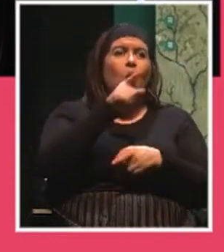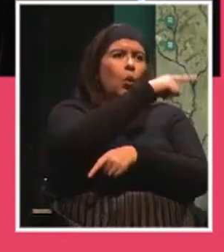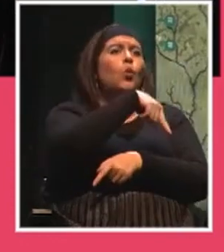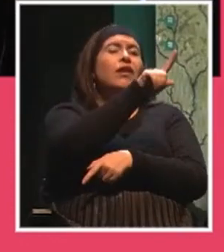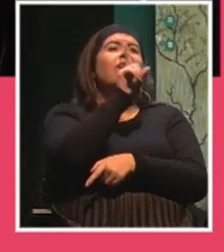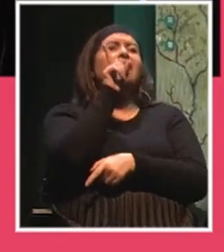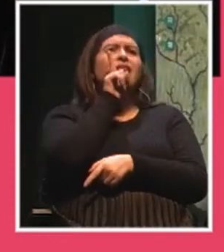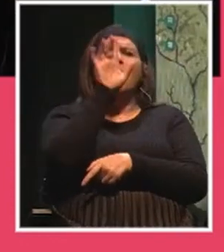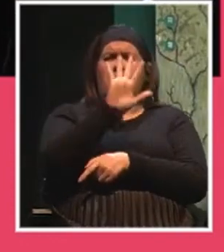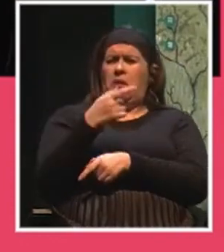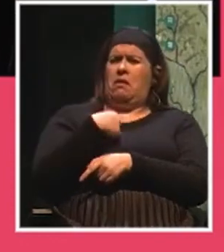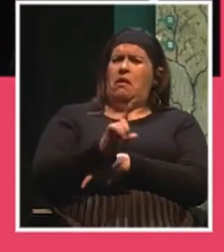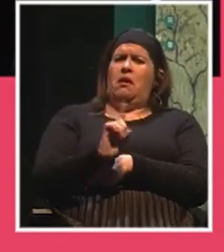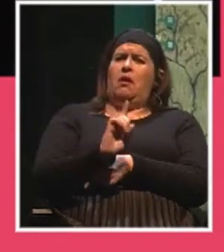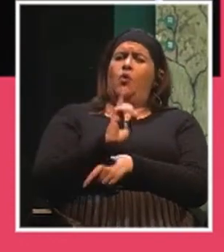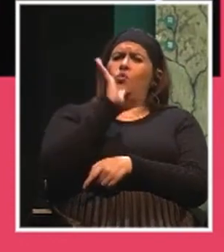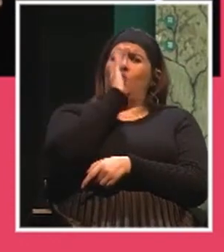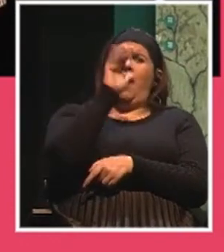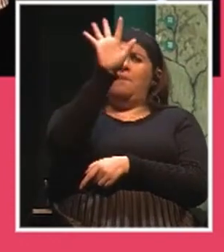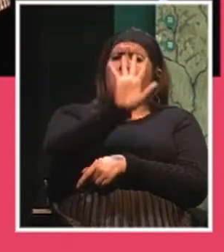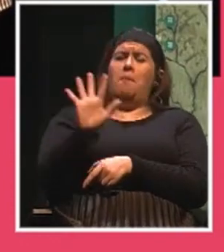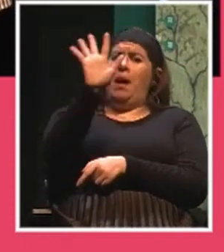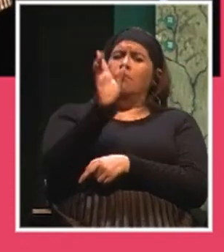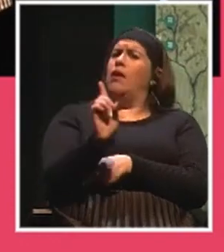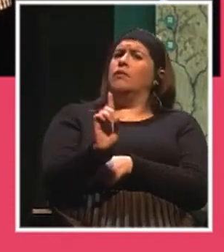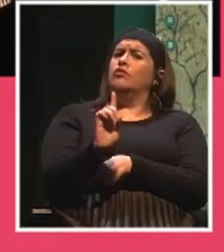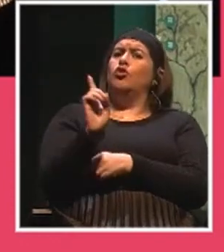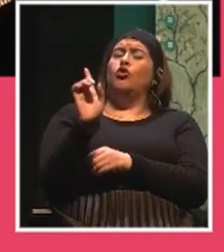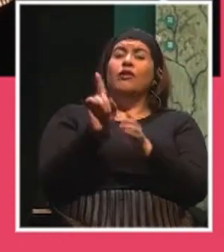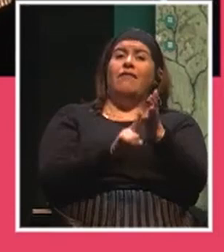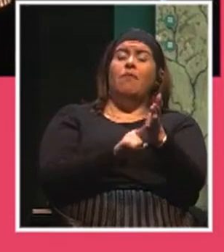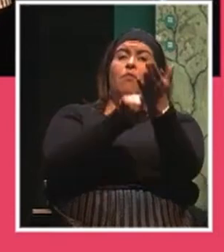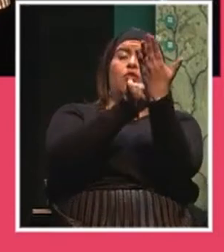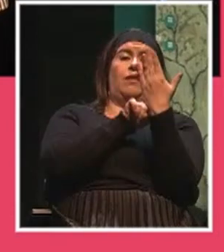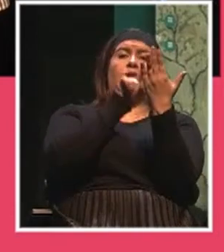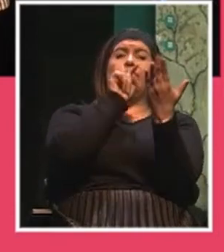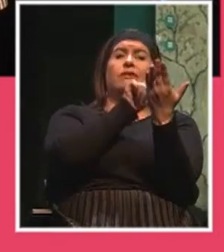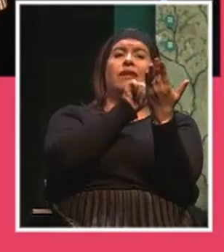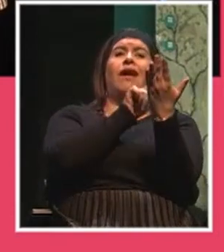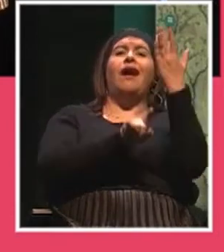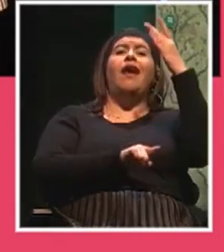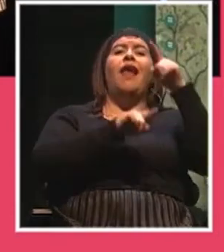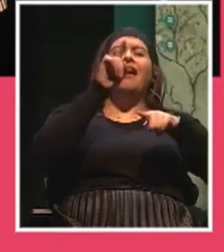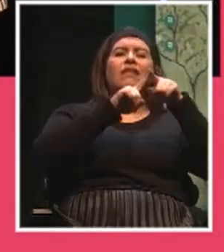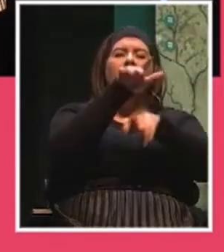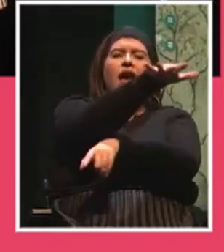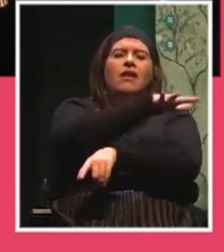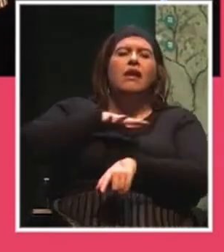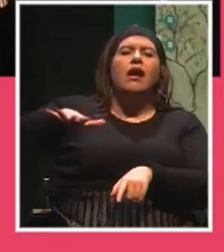said, no, we don't have a map. What we're showing is the land itself, except